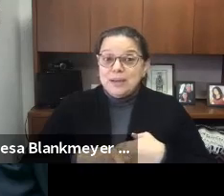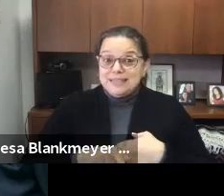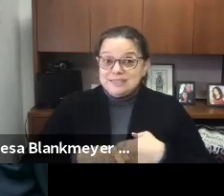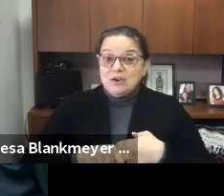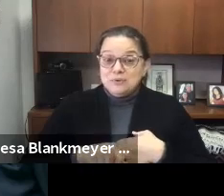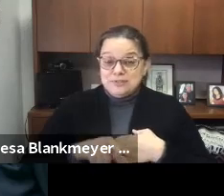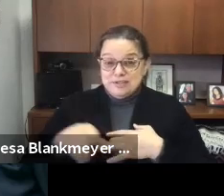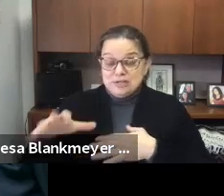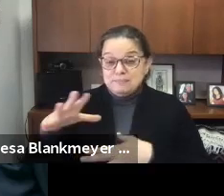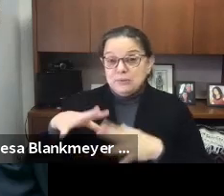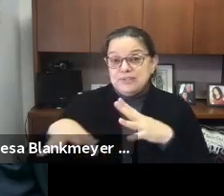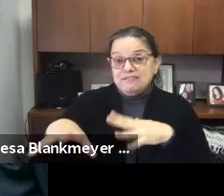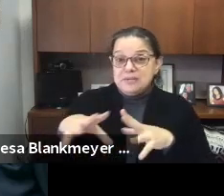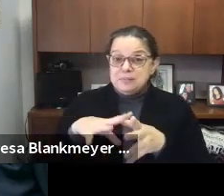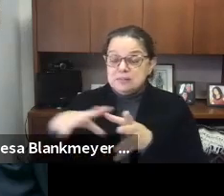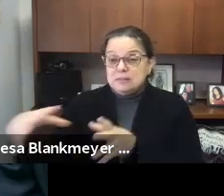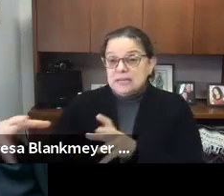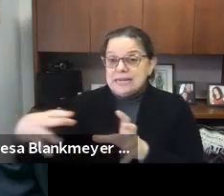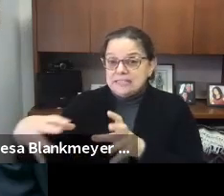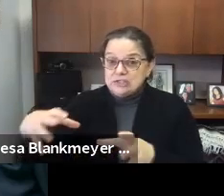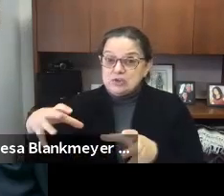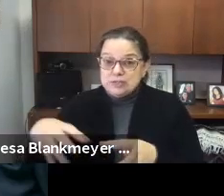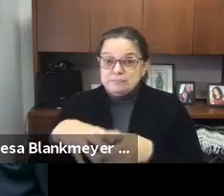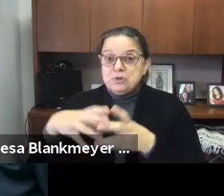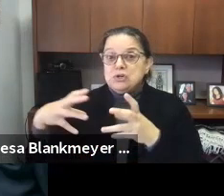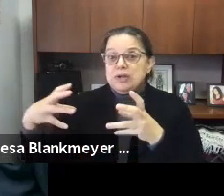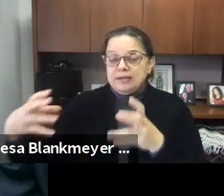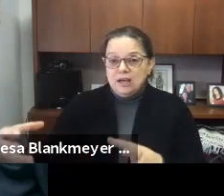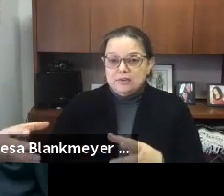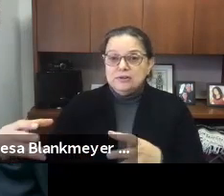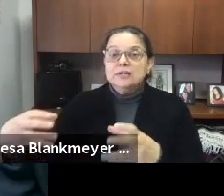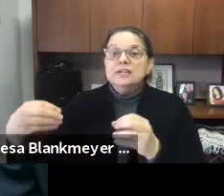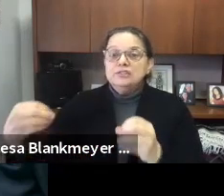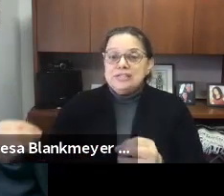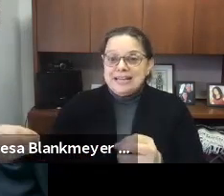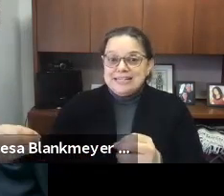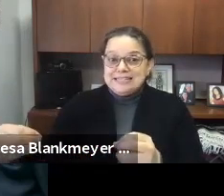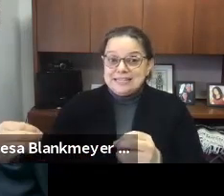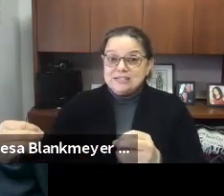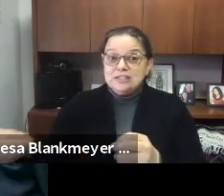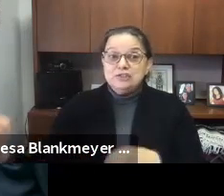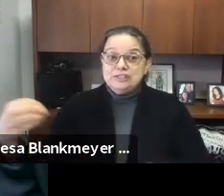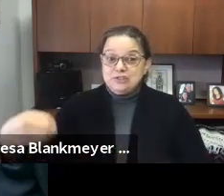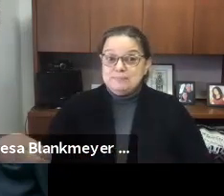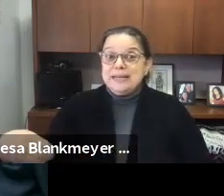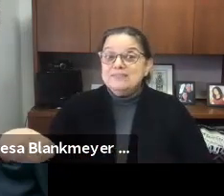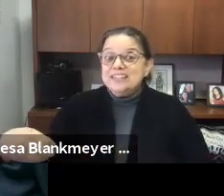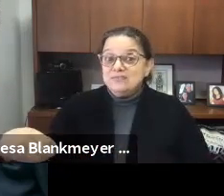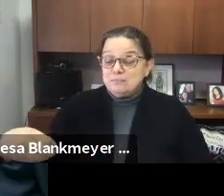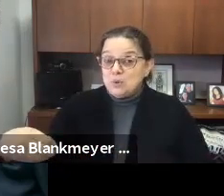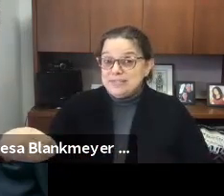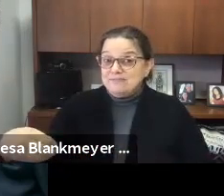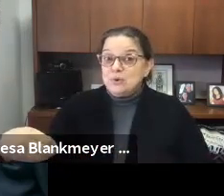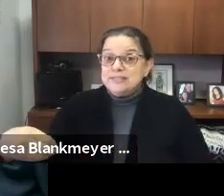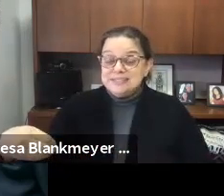the bioethics conversation about deaf people connected to CRISPR and other gene editing technologies could benefit